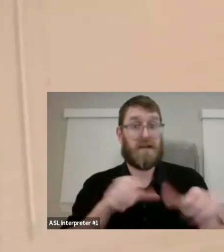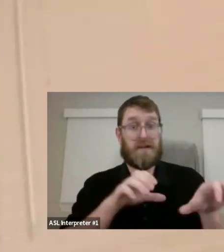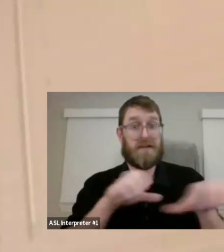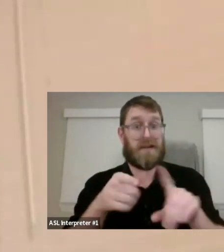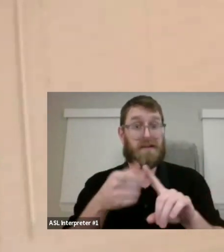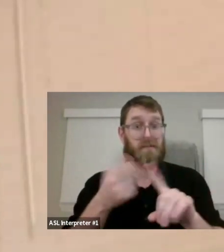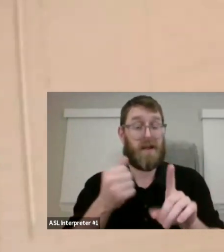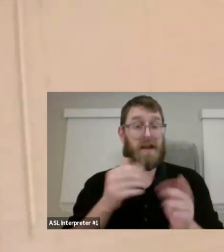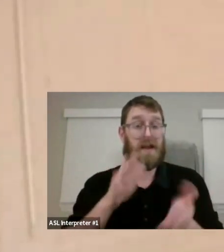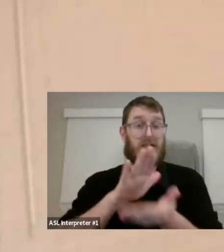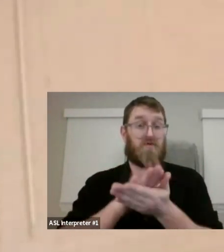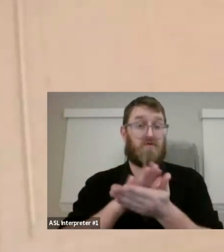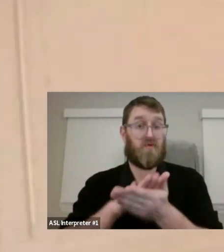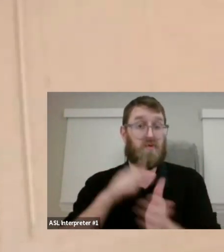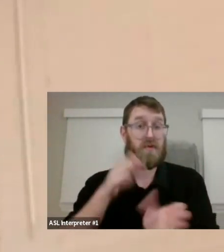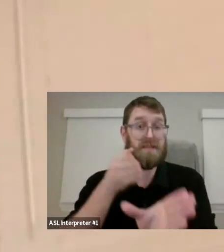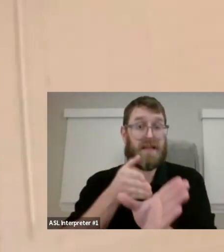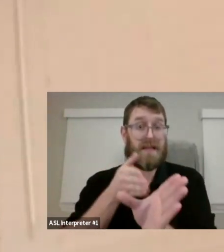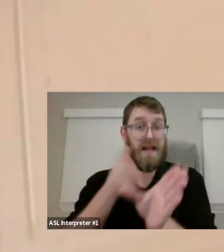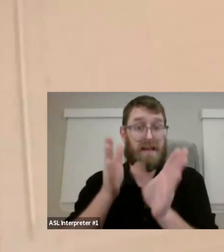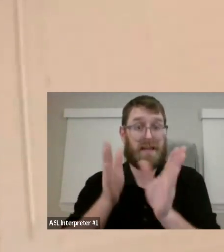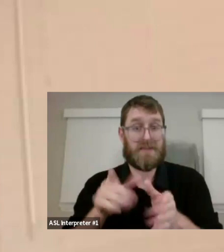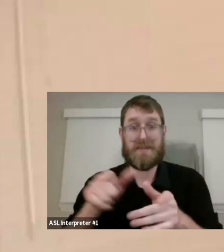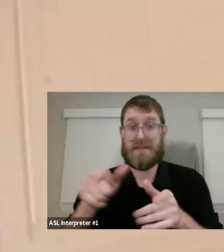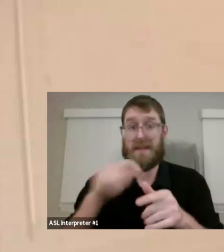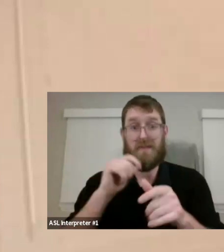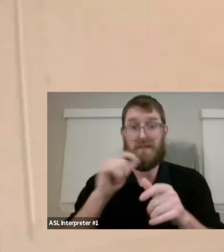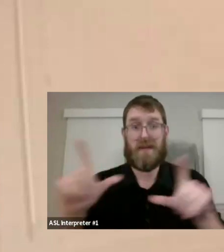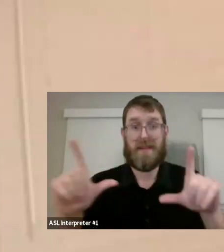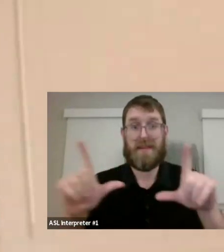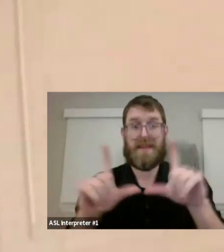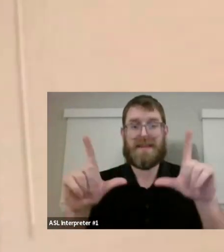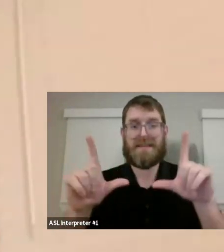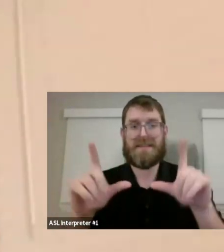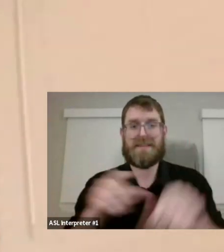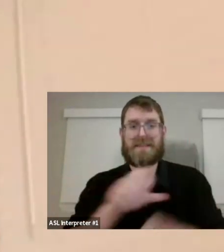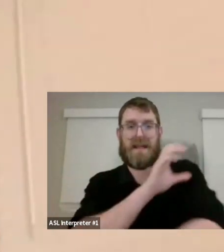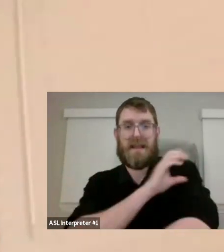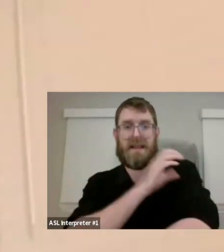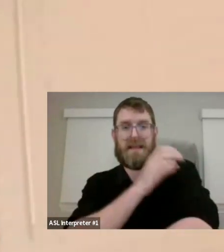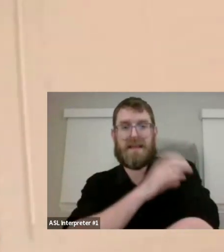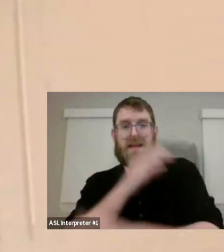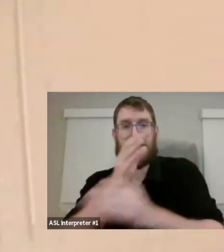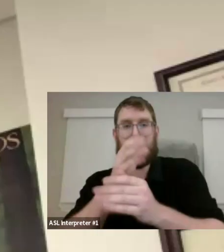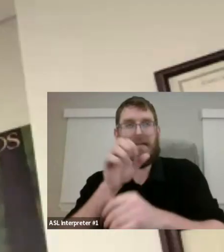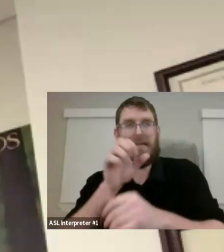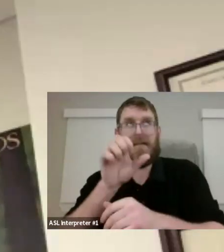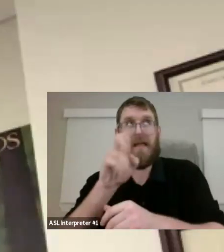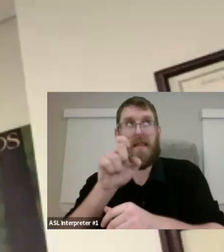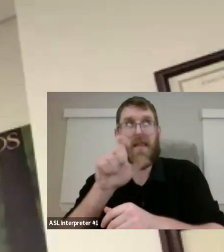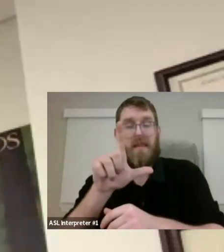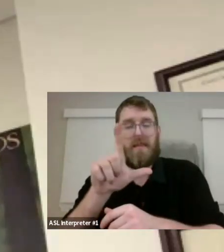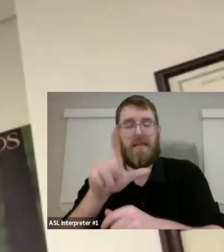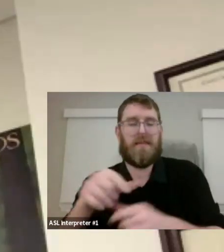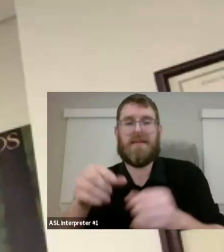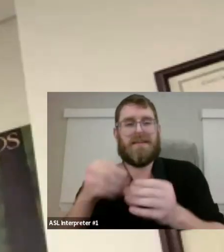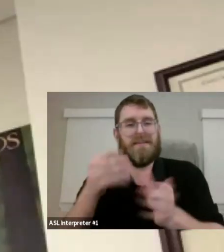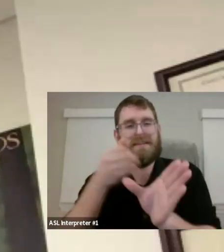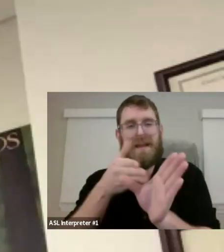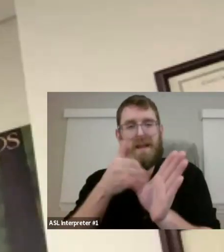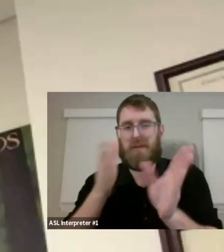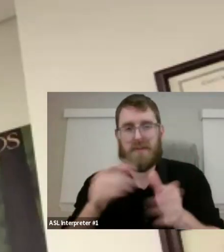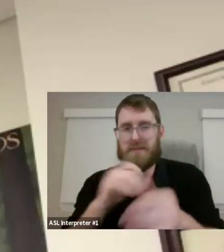school psychologist. They are not licensed clinical psychologists. Right, thank you.